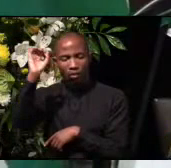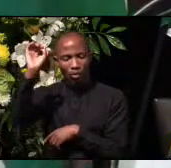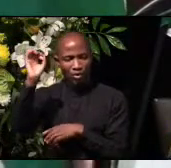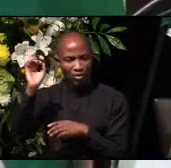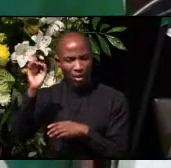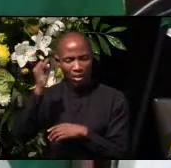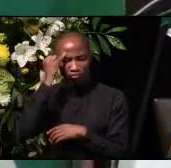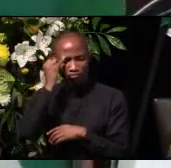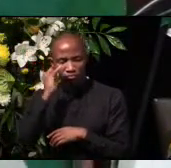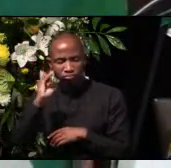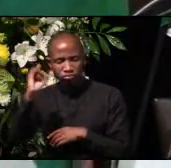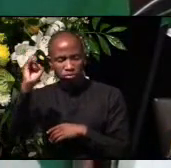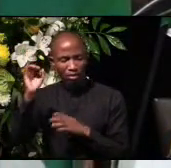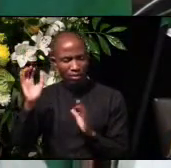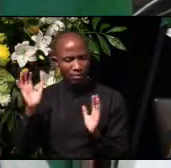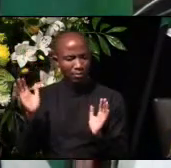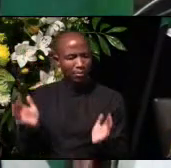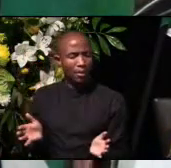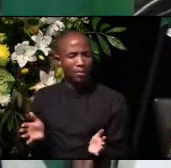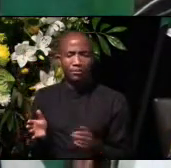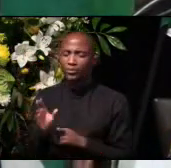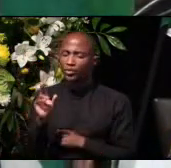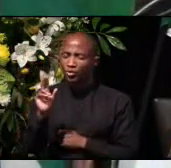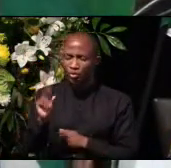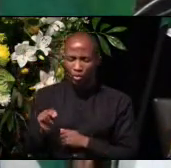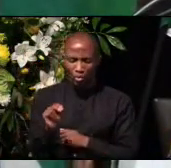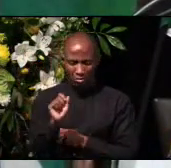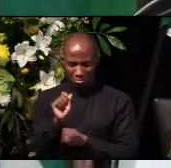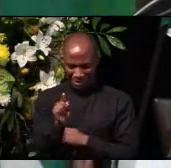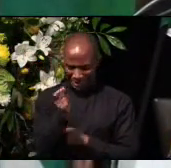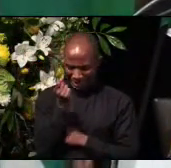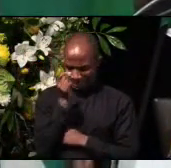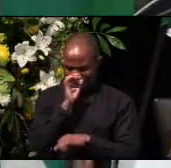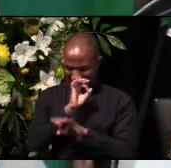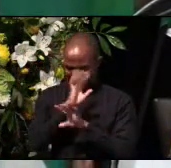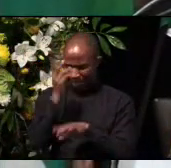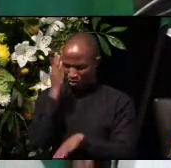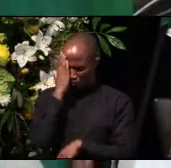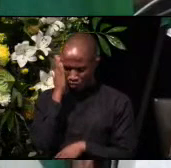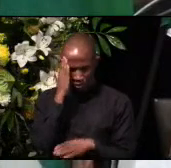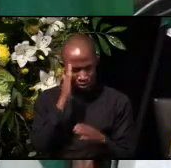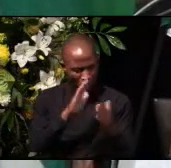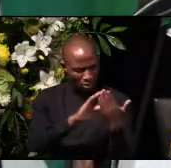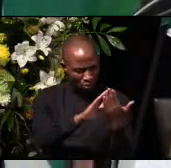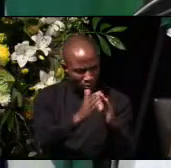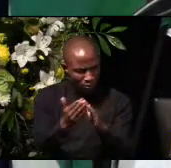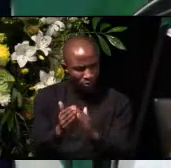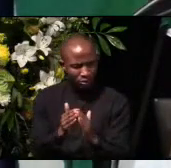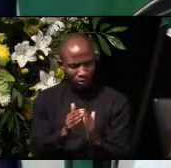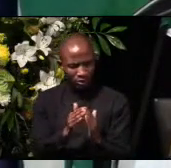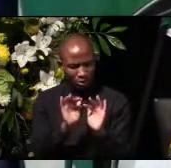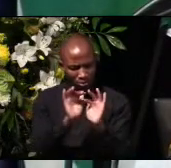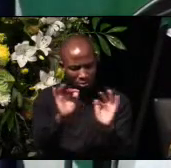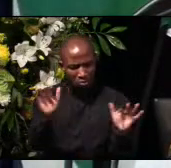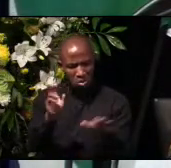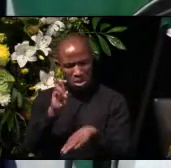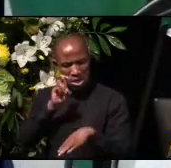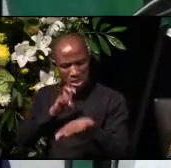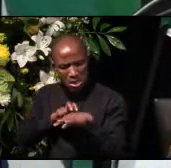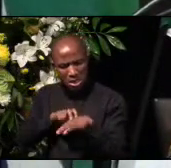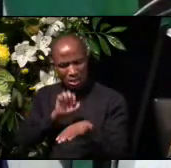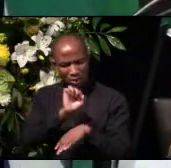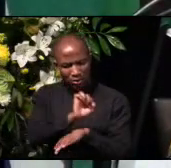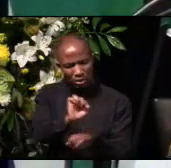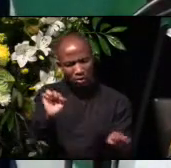often are but he understood the needs of the society the poet